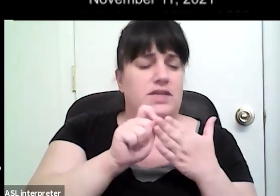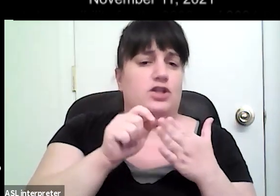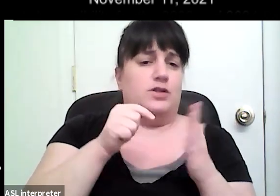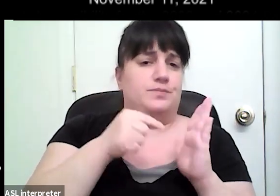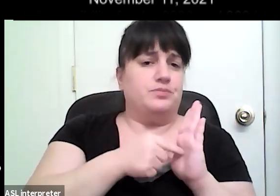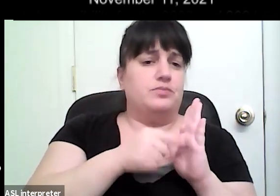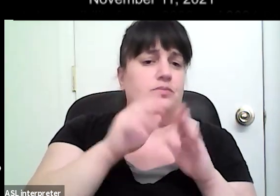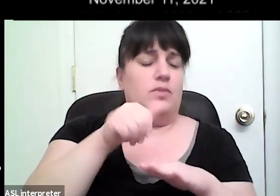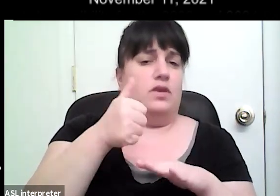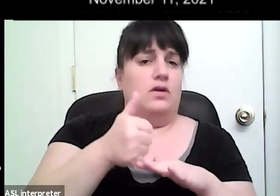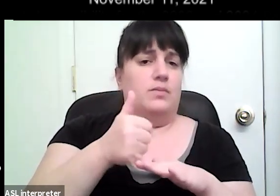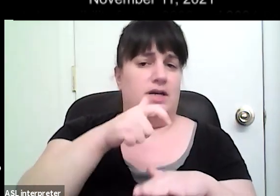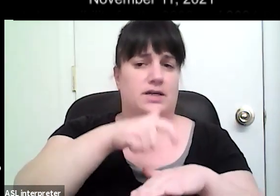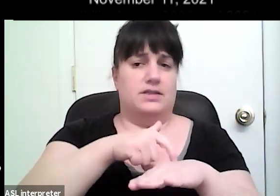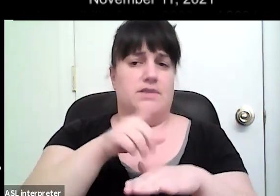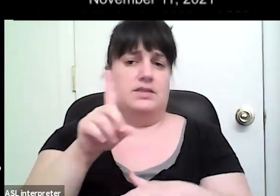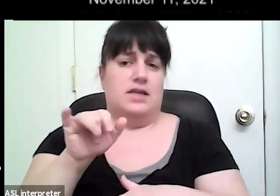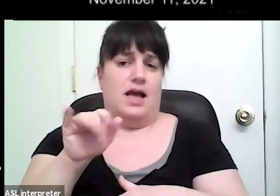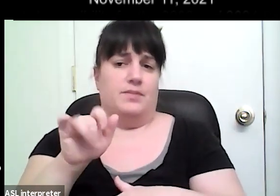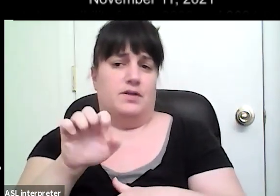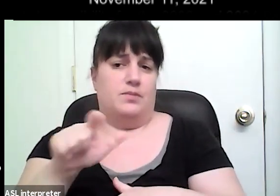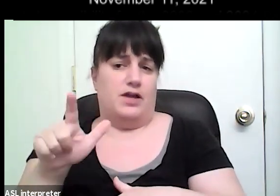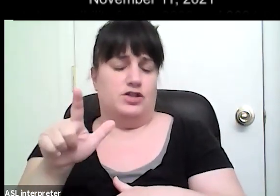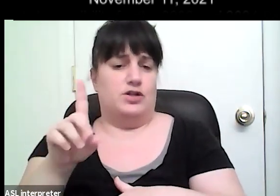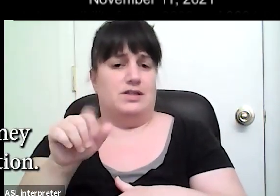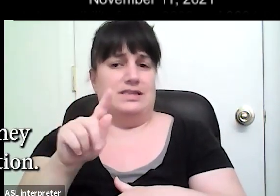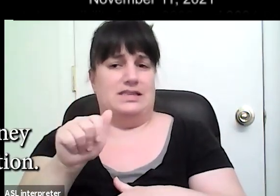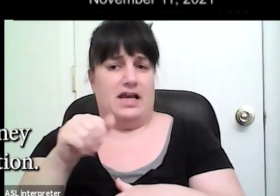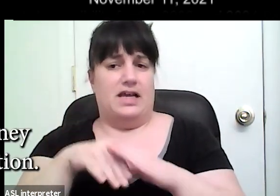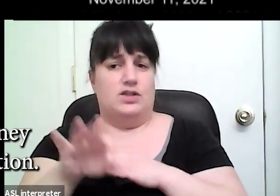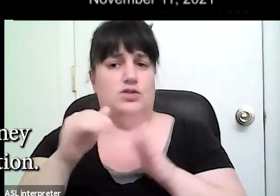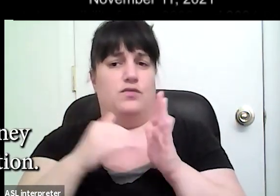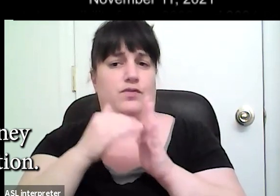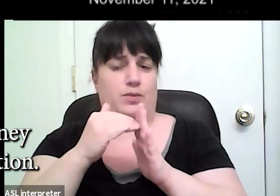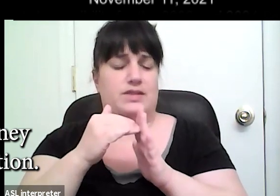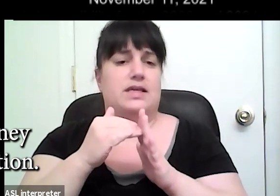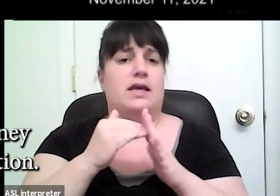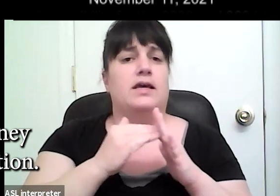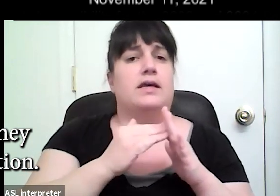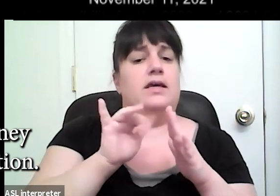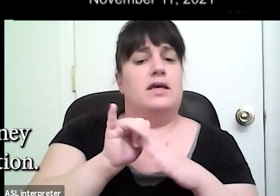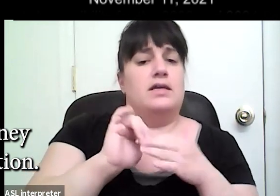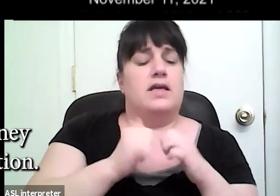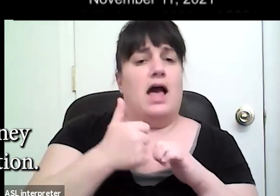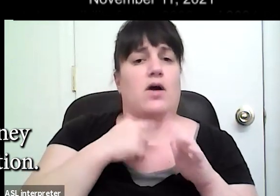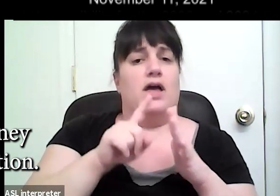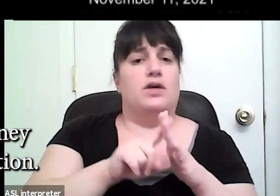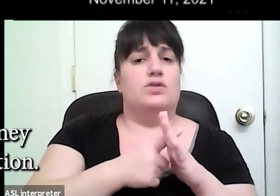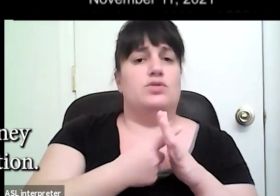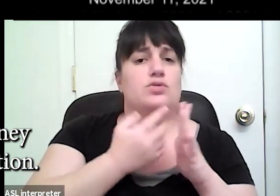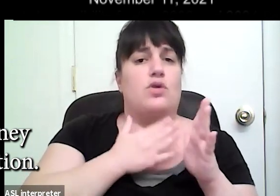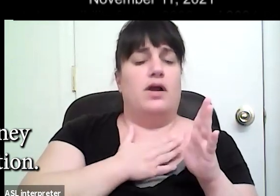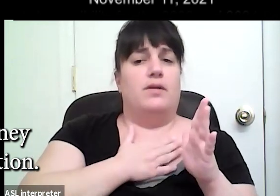putting a time dimensional data into frequency. And this is the way I started